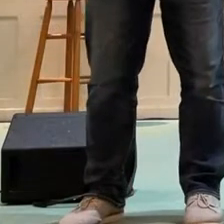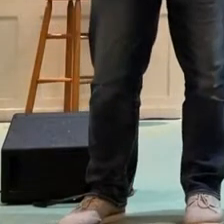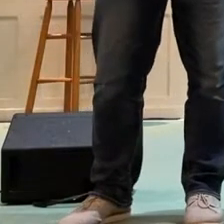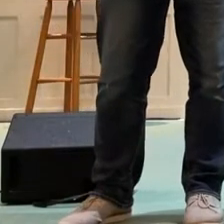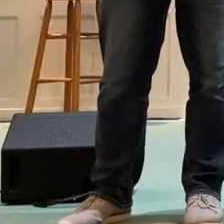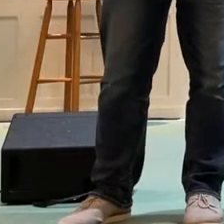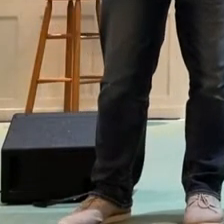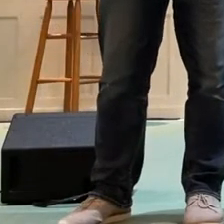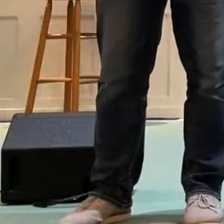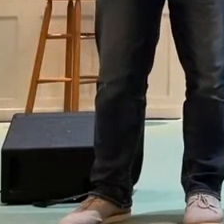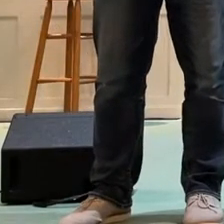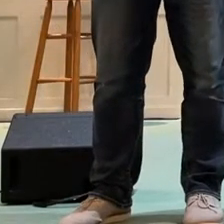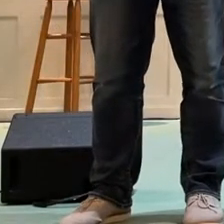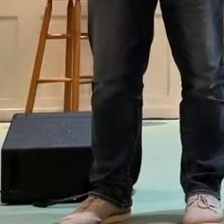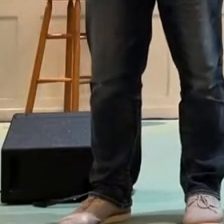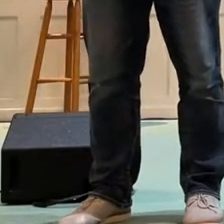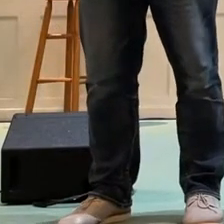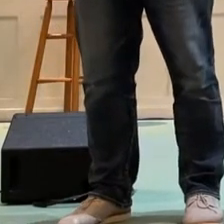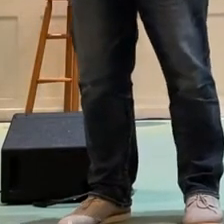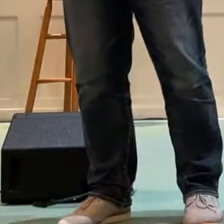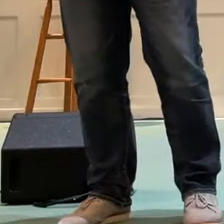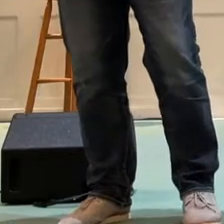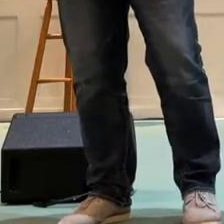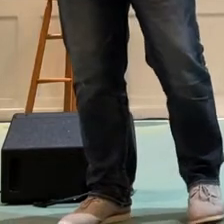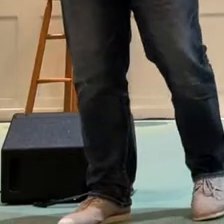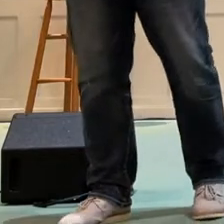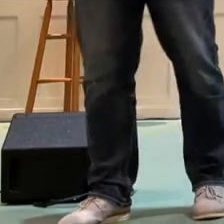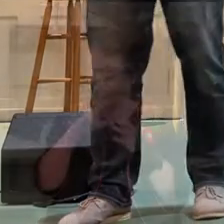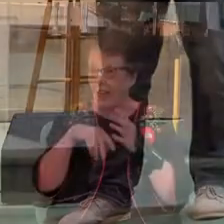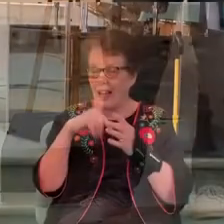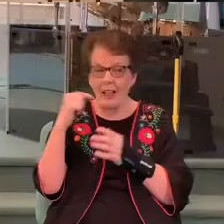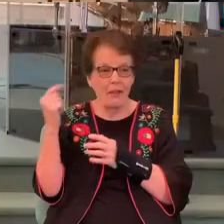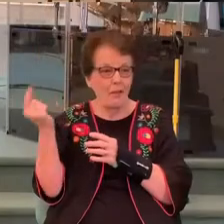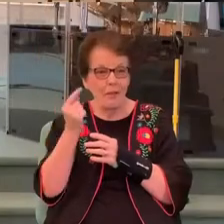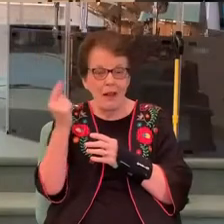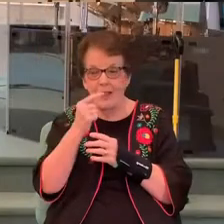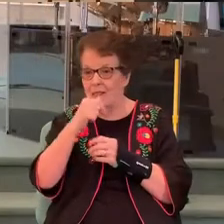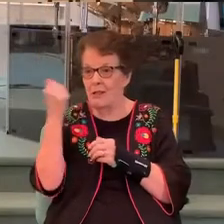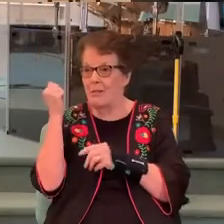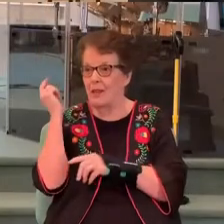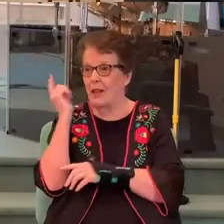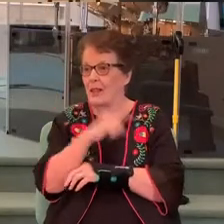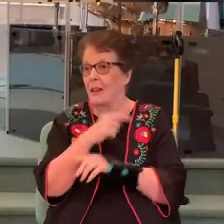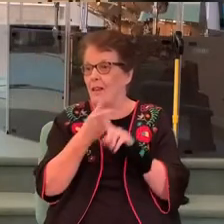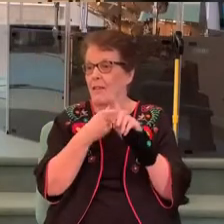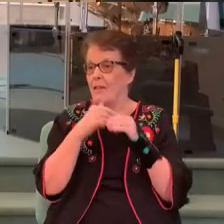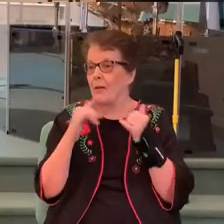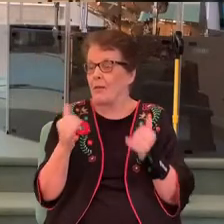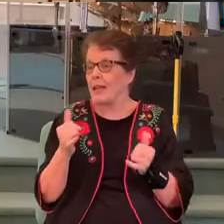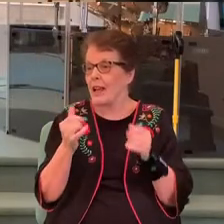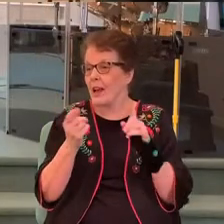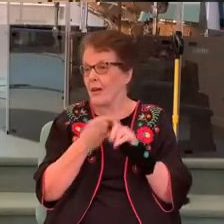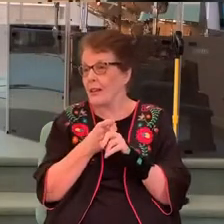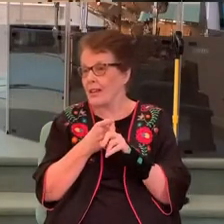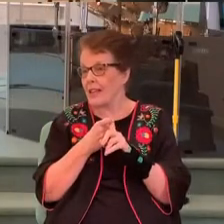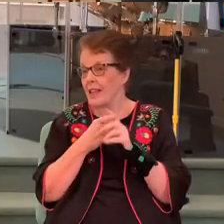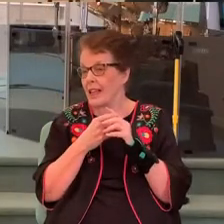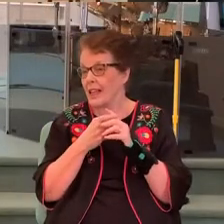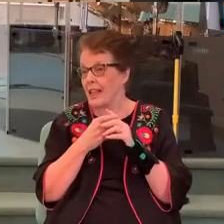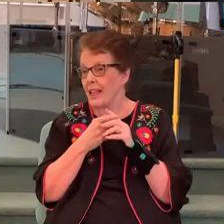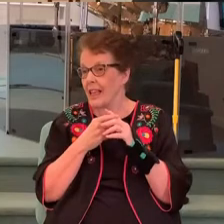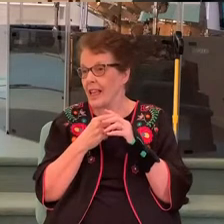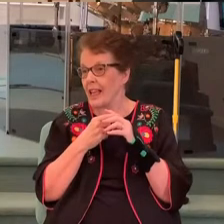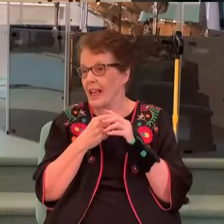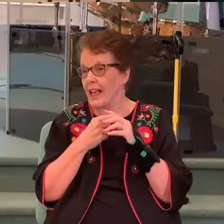are ahead, right? I think I read something the other day that from now until after